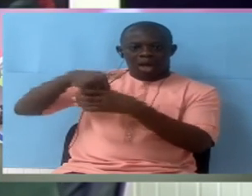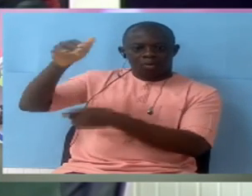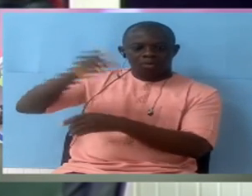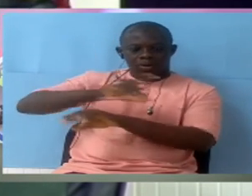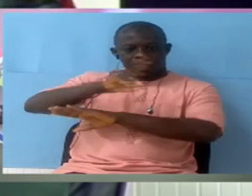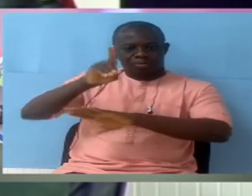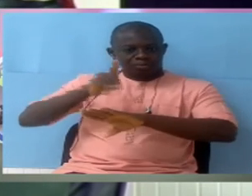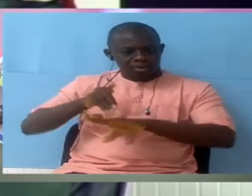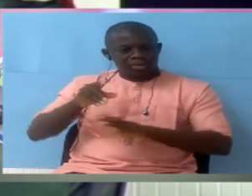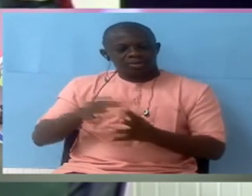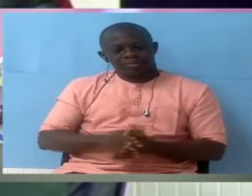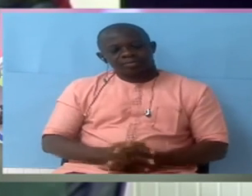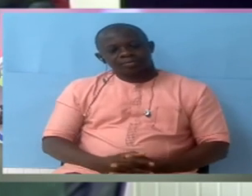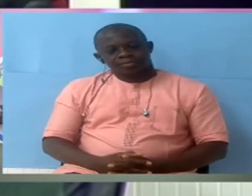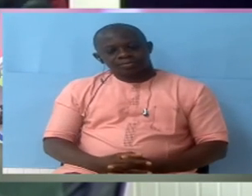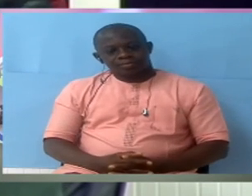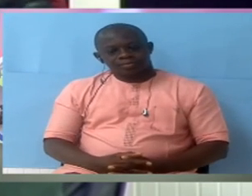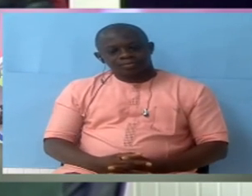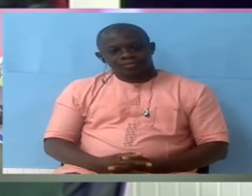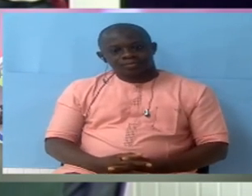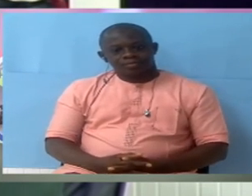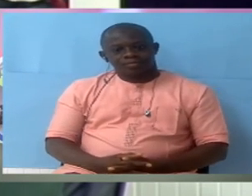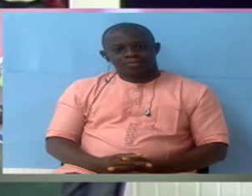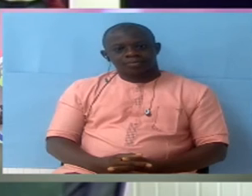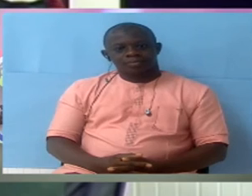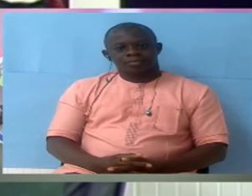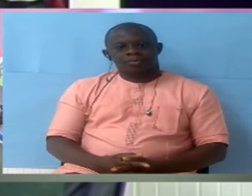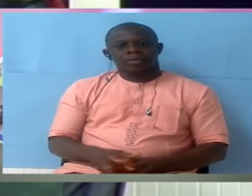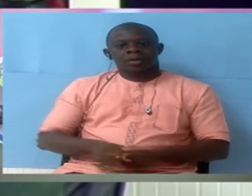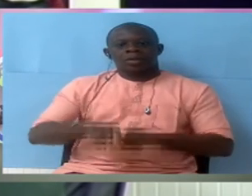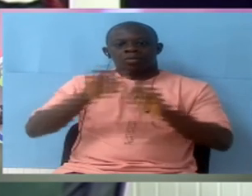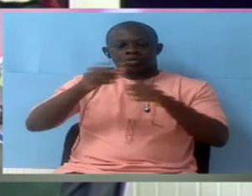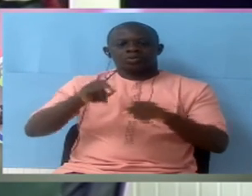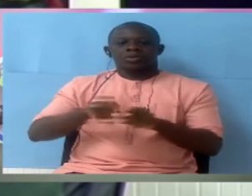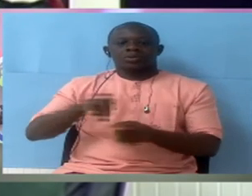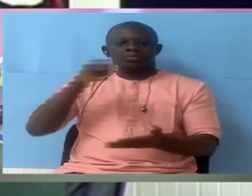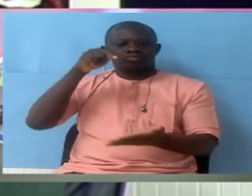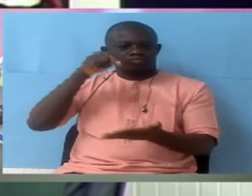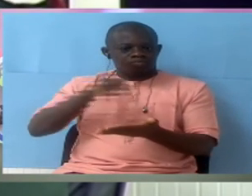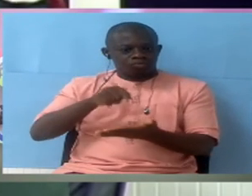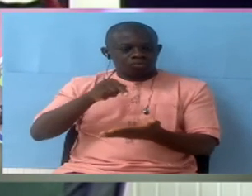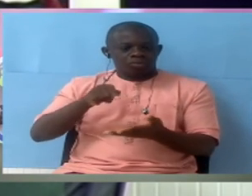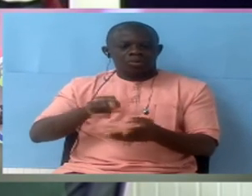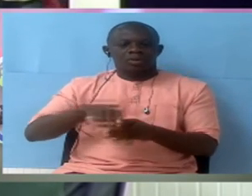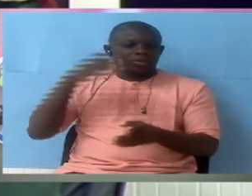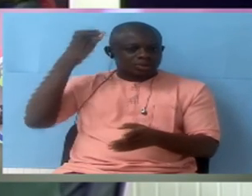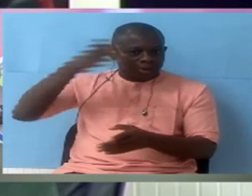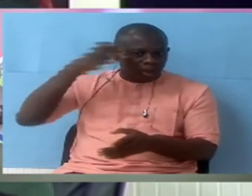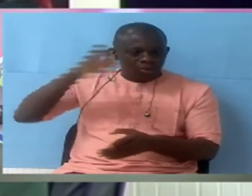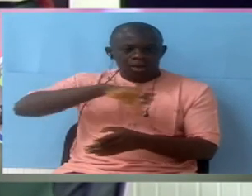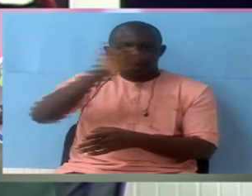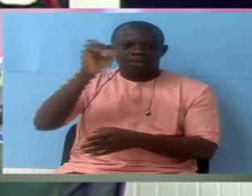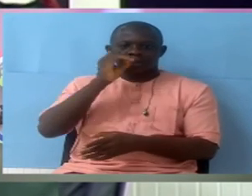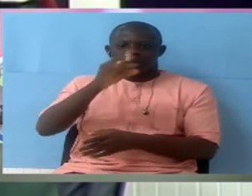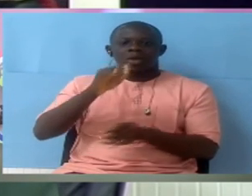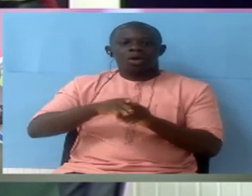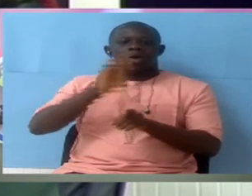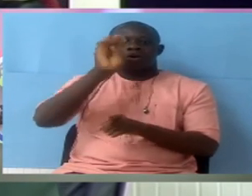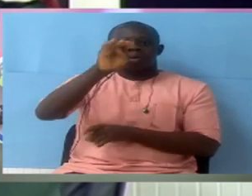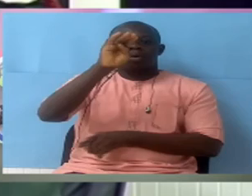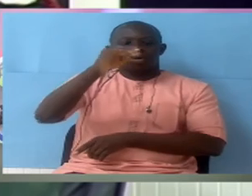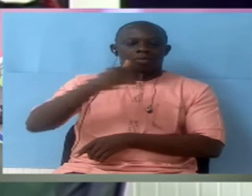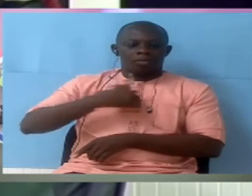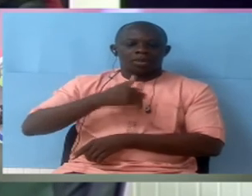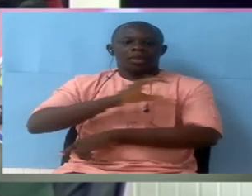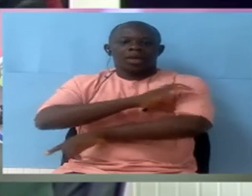orderly mo ngi tok ci biti. He can just press the bell and tell the orderly, call me Captain Mendy or Commander Sar. Mo